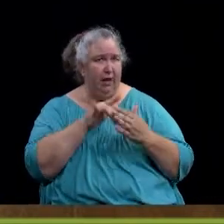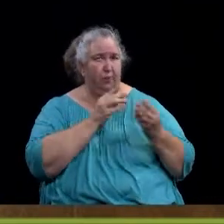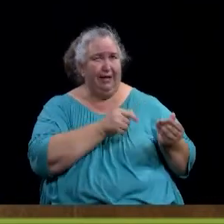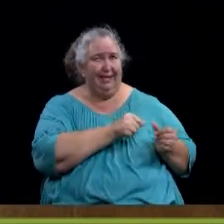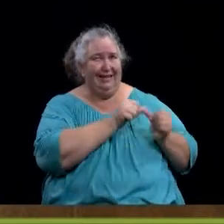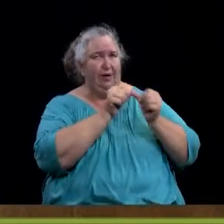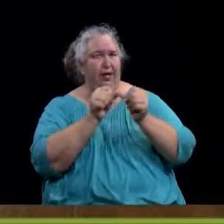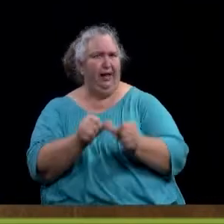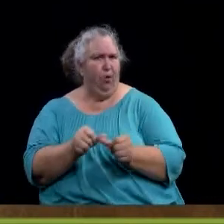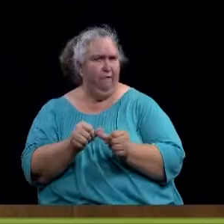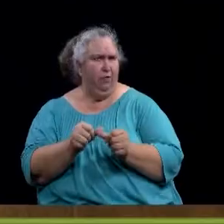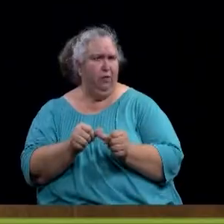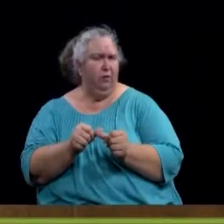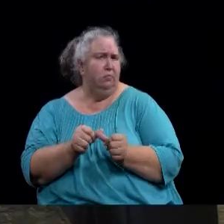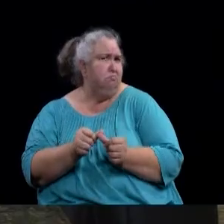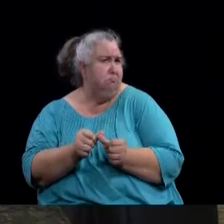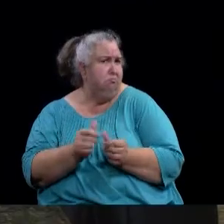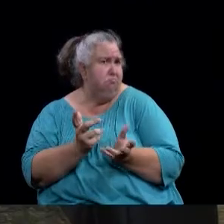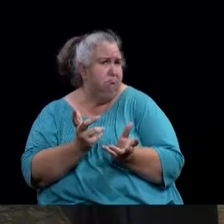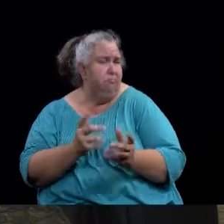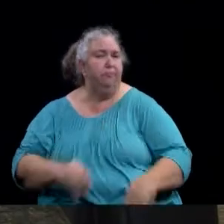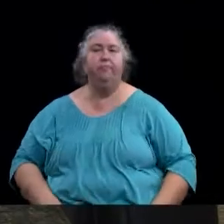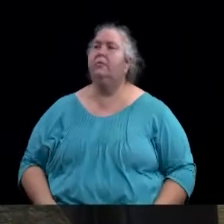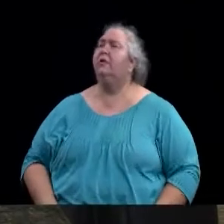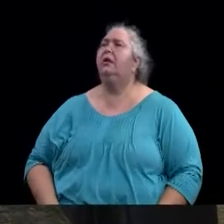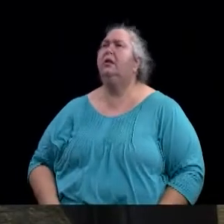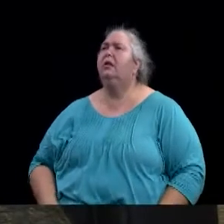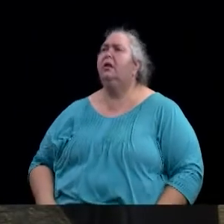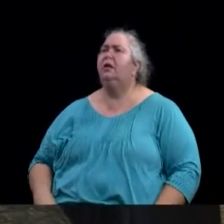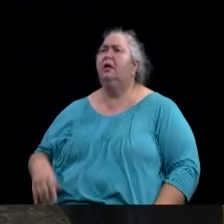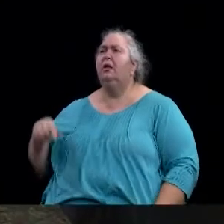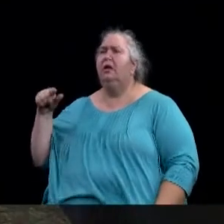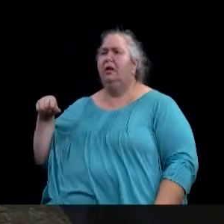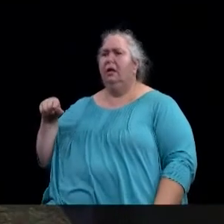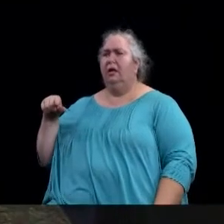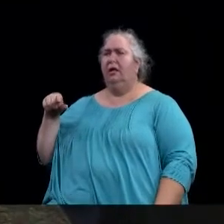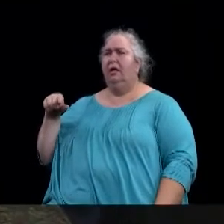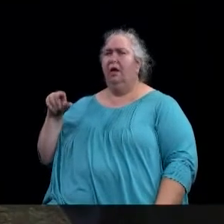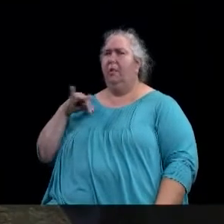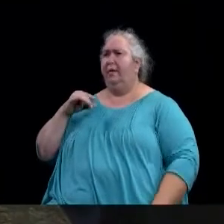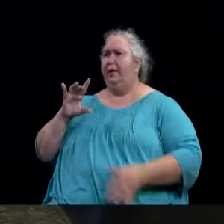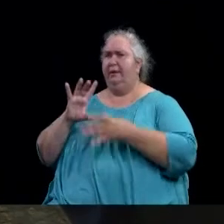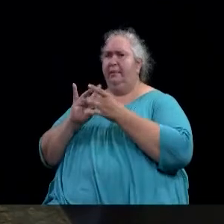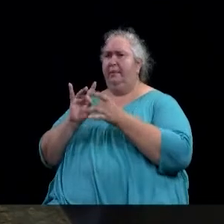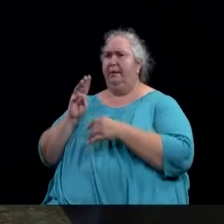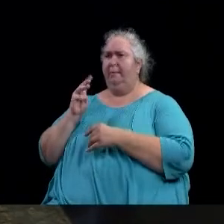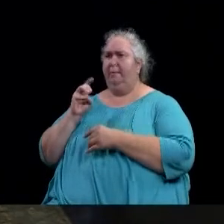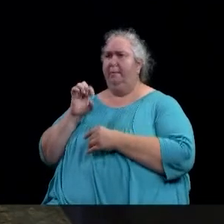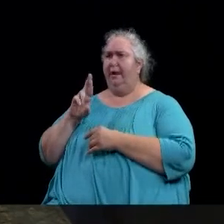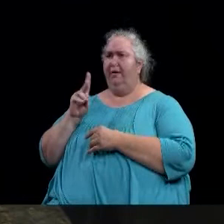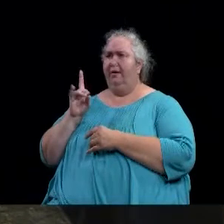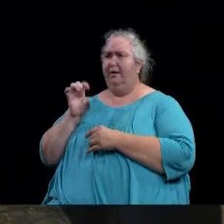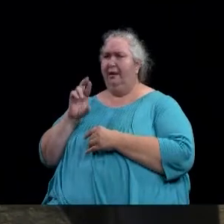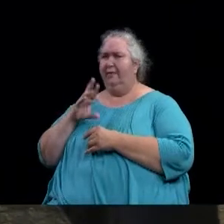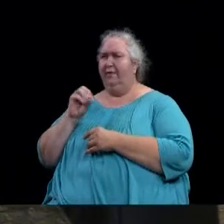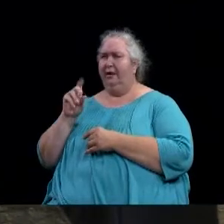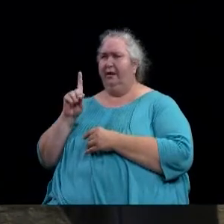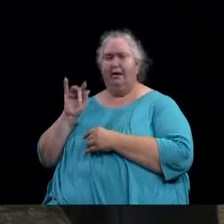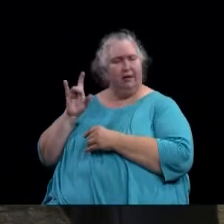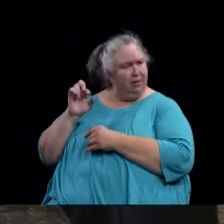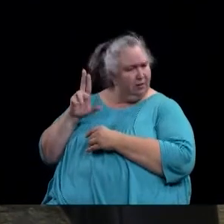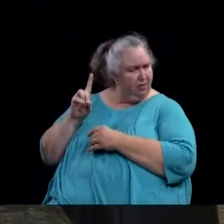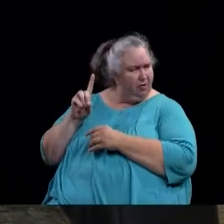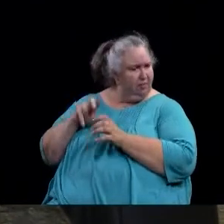And Mayor and Council, I just want to mention that Mayor Deaver and Councilmember Kennard have filed affidavits of substantial interest on